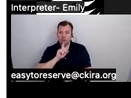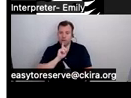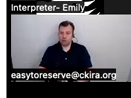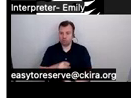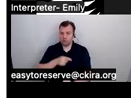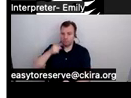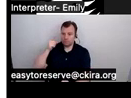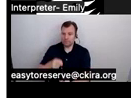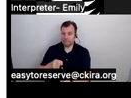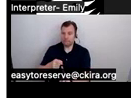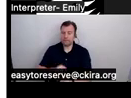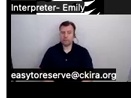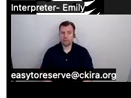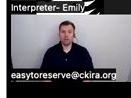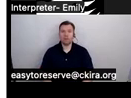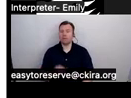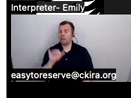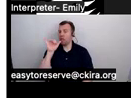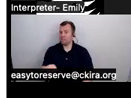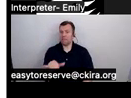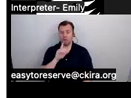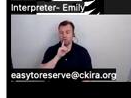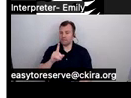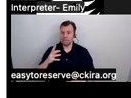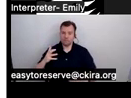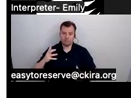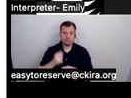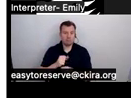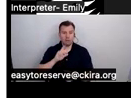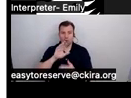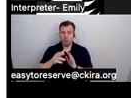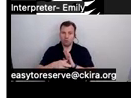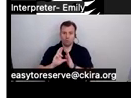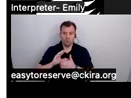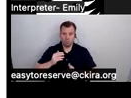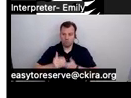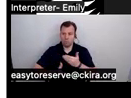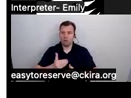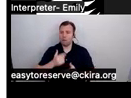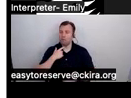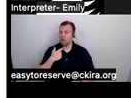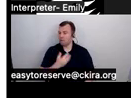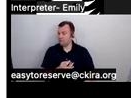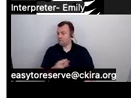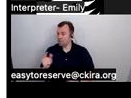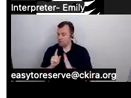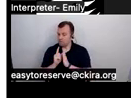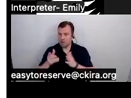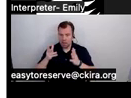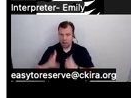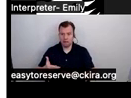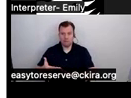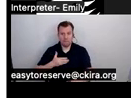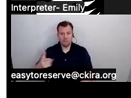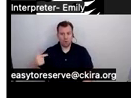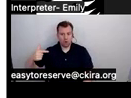Okay, so those are most of the things I wanted to really talk about with the review process itself, but I want to take the last couple of minutes before we get into QA